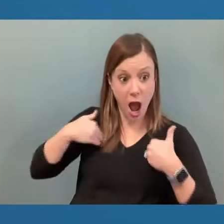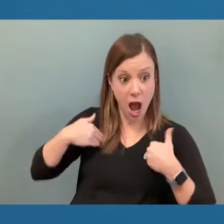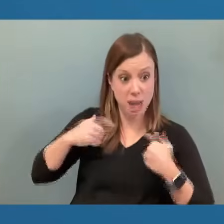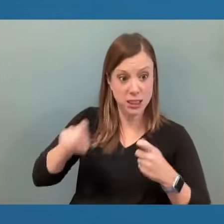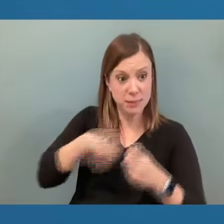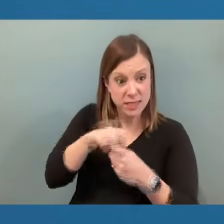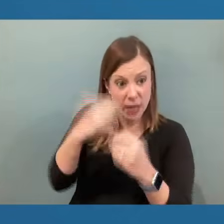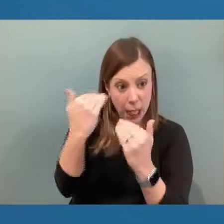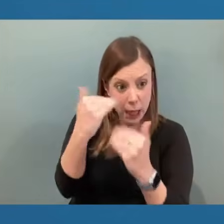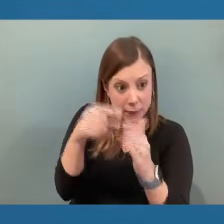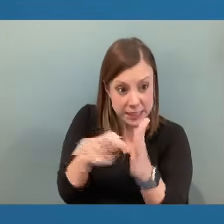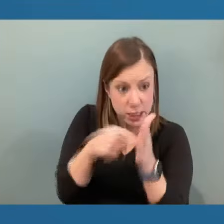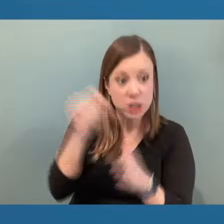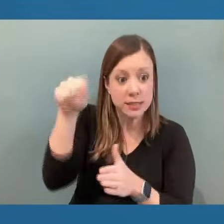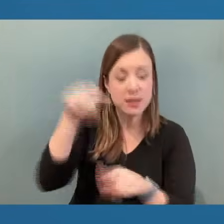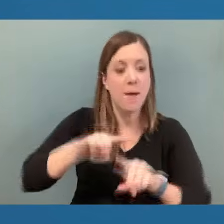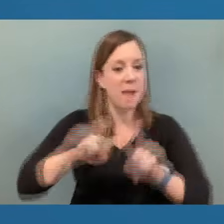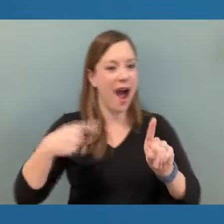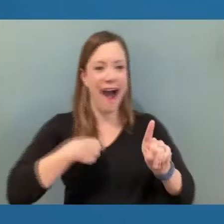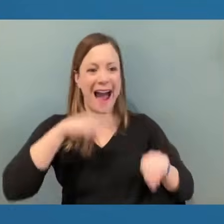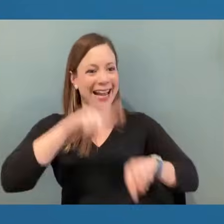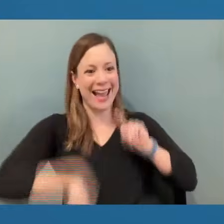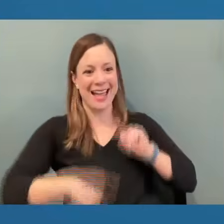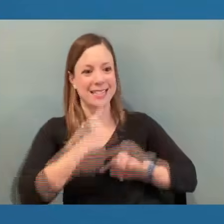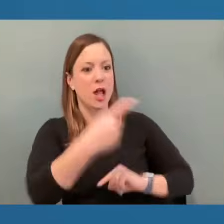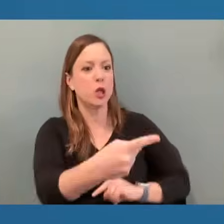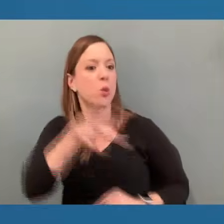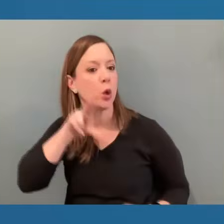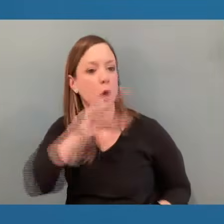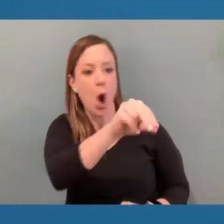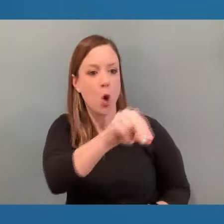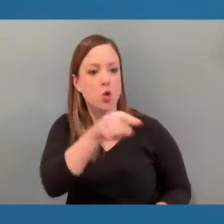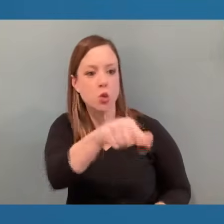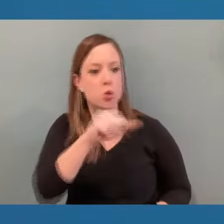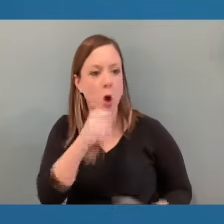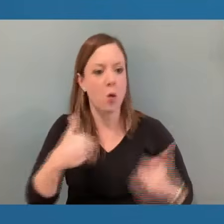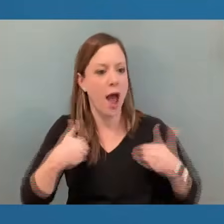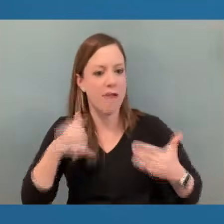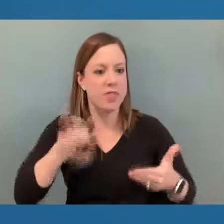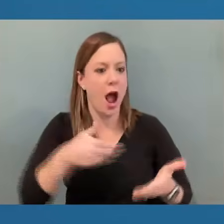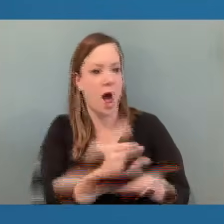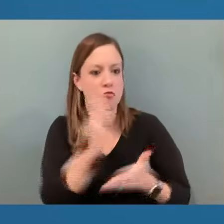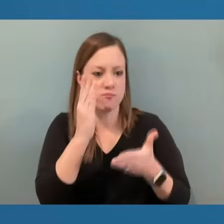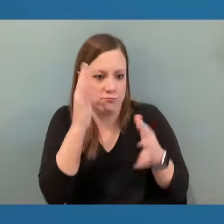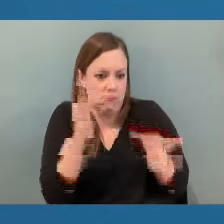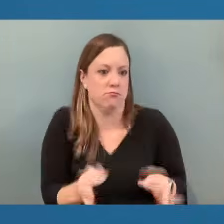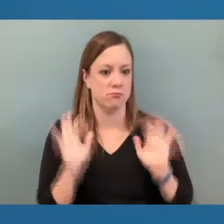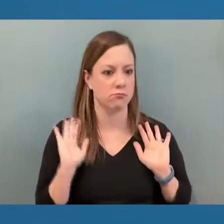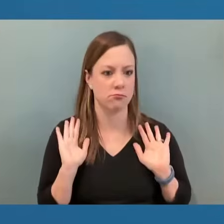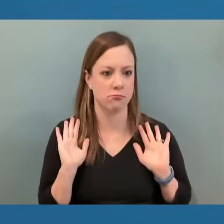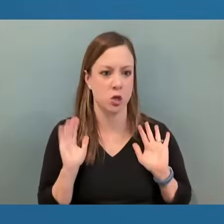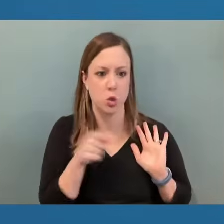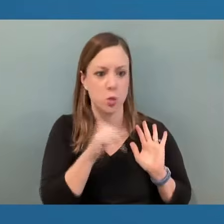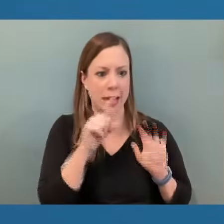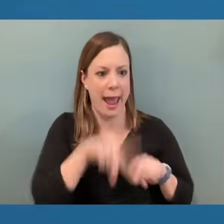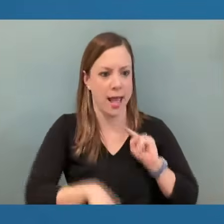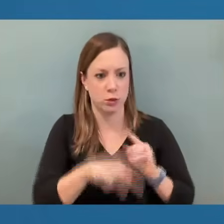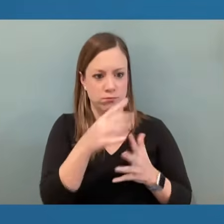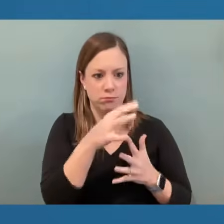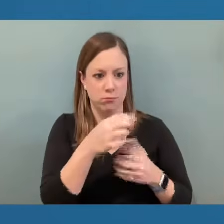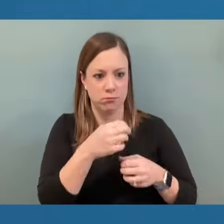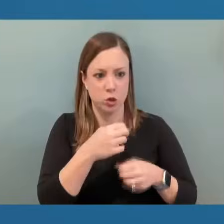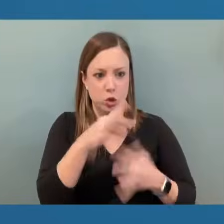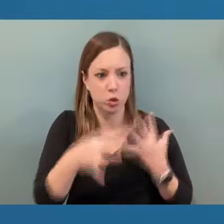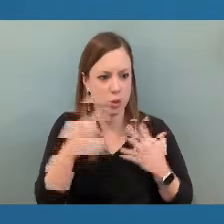could not be the one who finally says, no, you do not have that choice. Do what you may choose to do with the